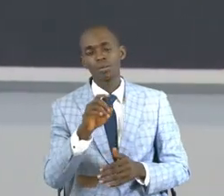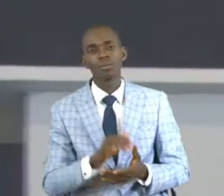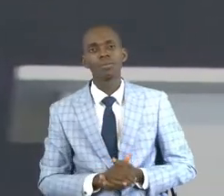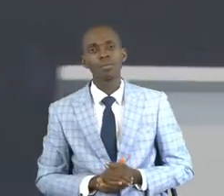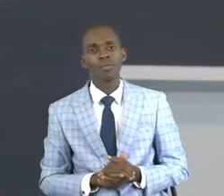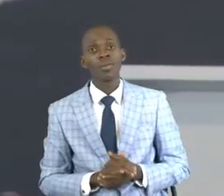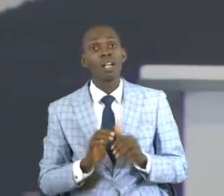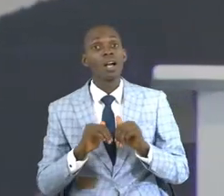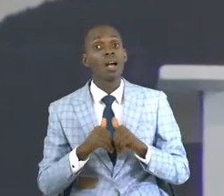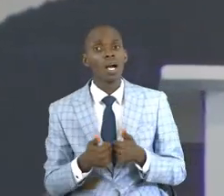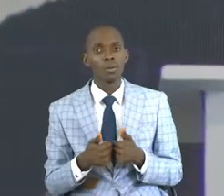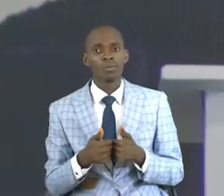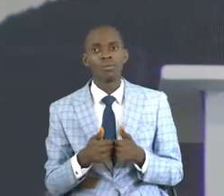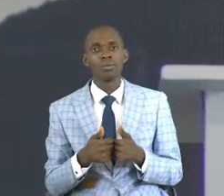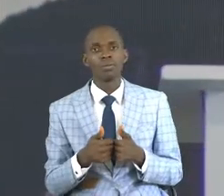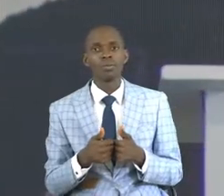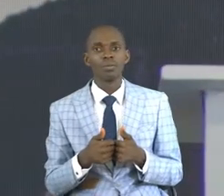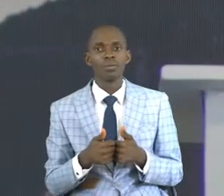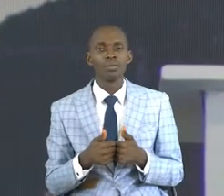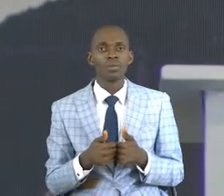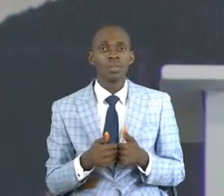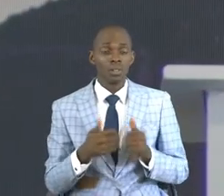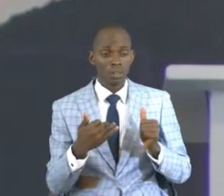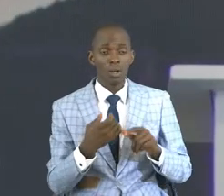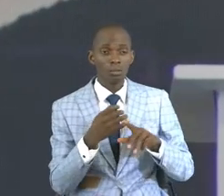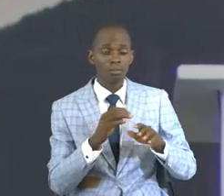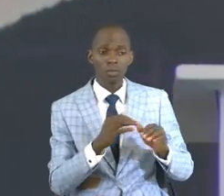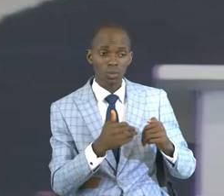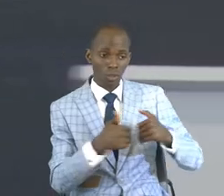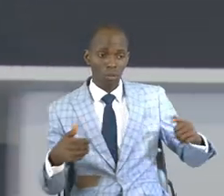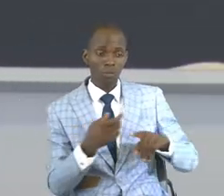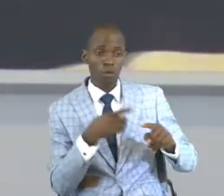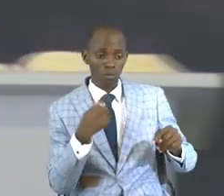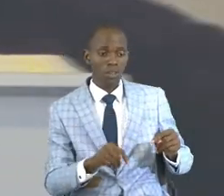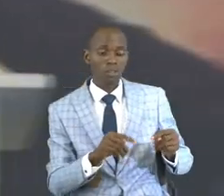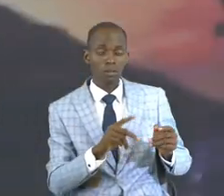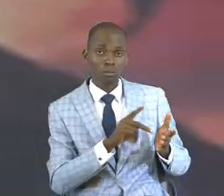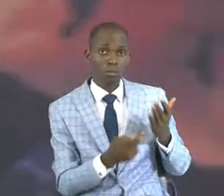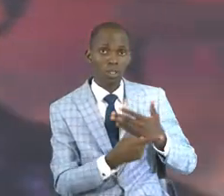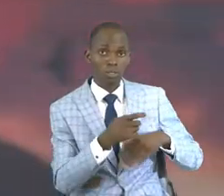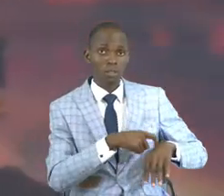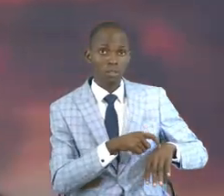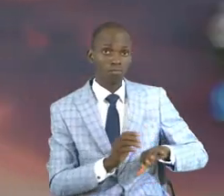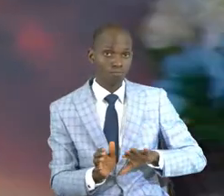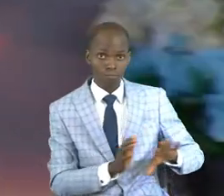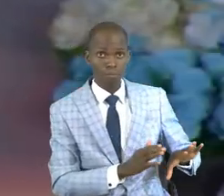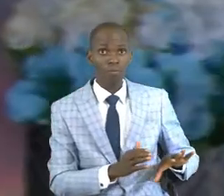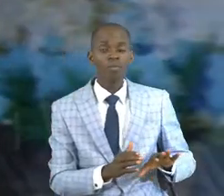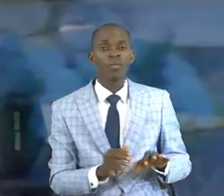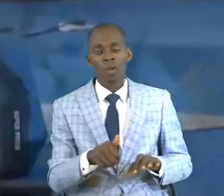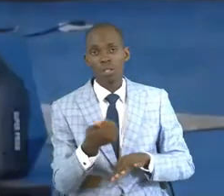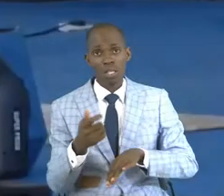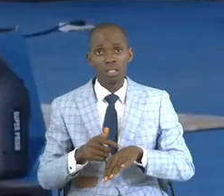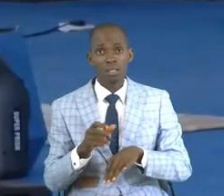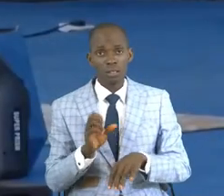how, apart from retreat time, when you have to, you know, do this for us at